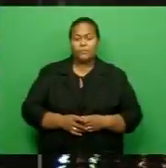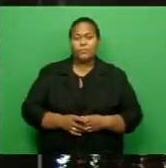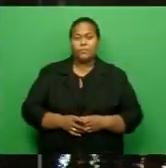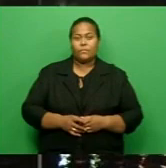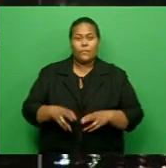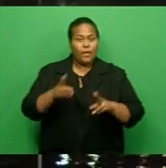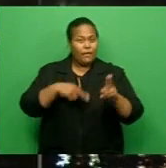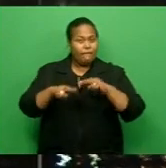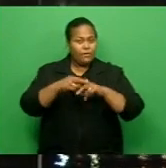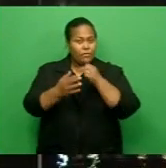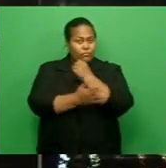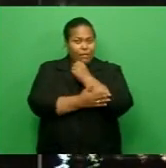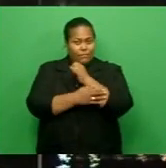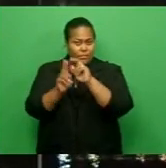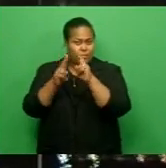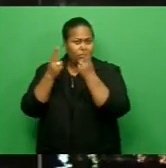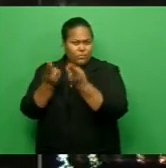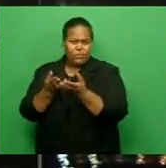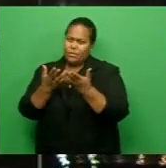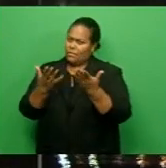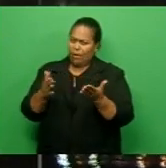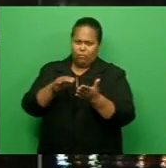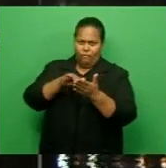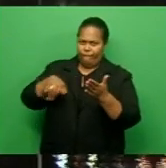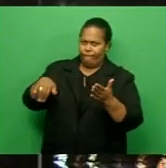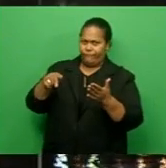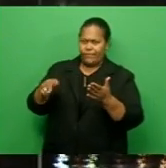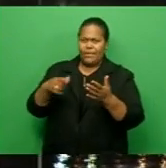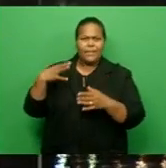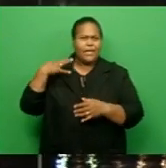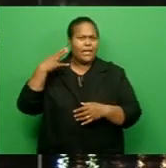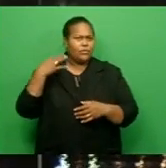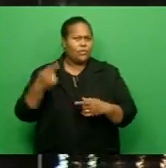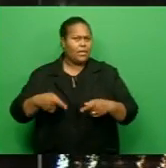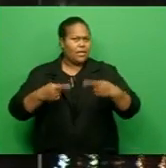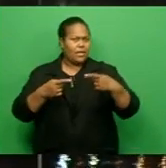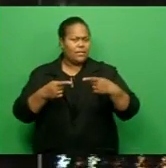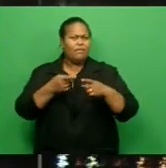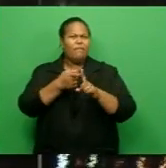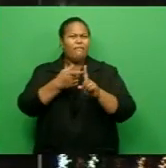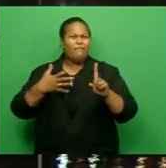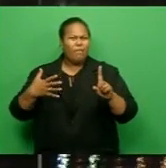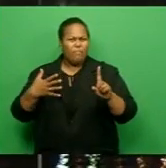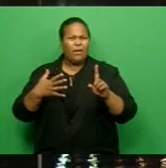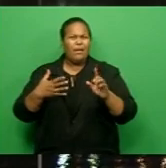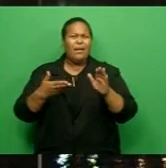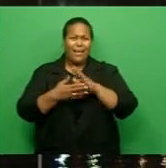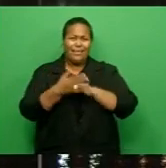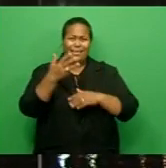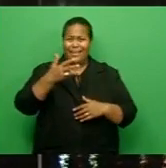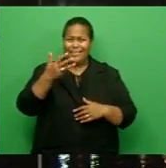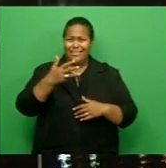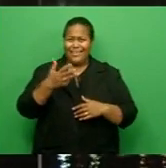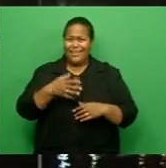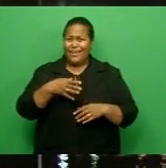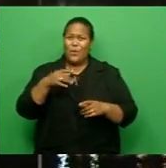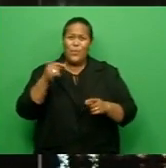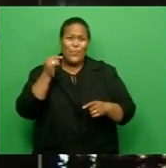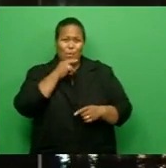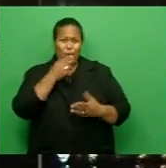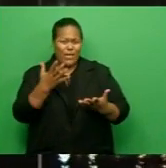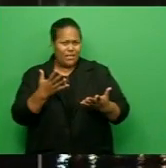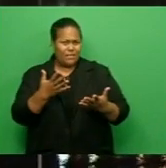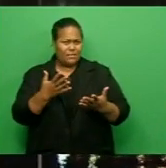The Fiji Rugby Union has filed out a strikeout application against former Naita Siri under-19 Lokiresi Maya, who is claiming